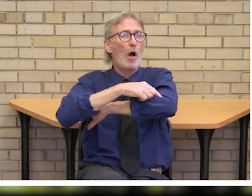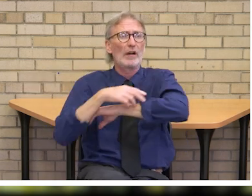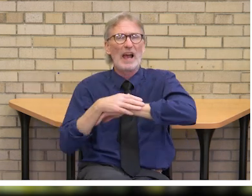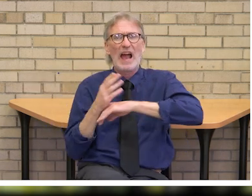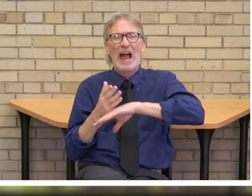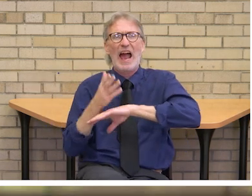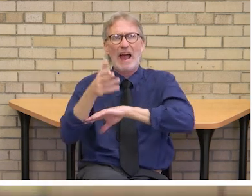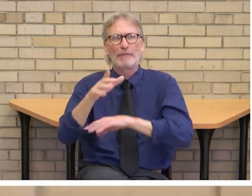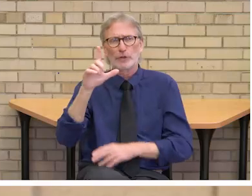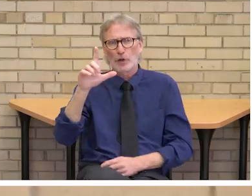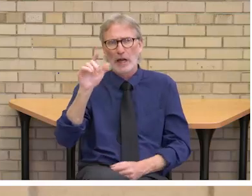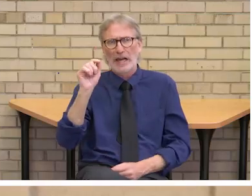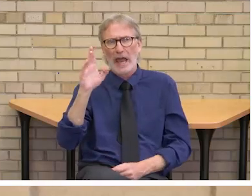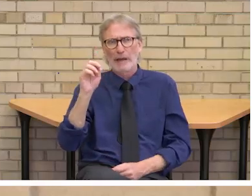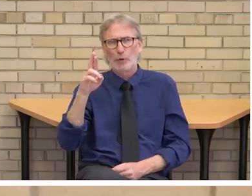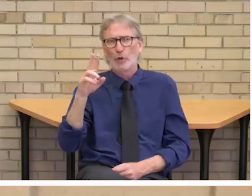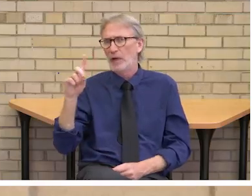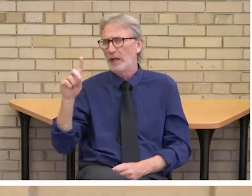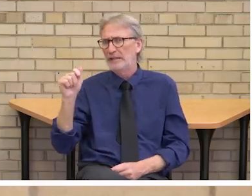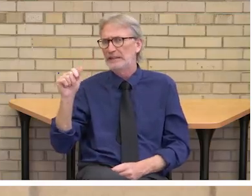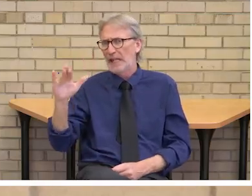Labor Day holiday.